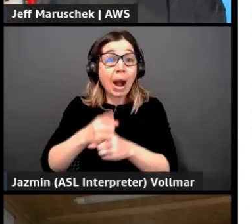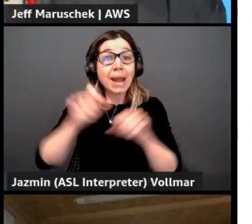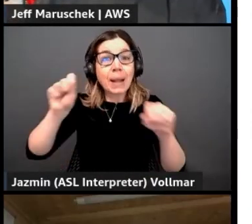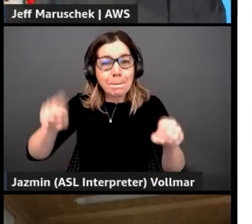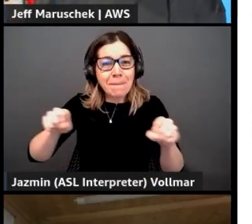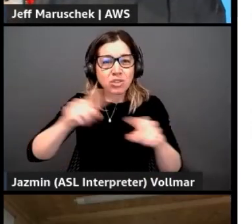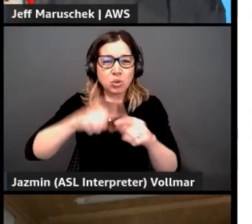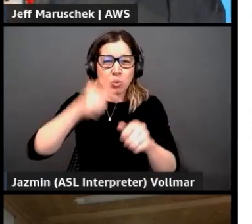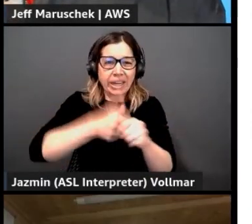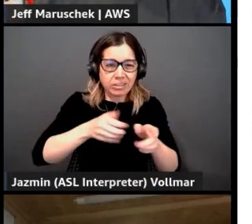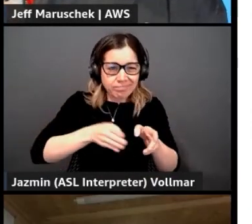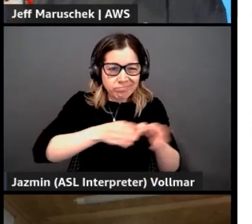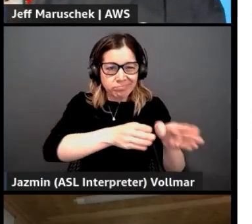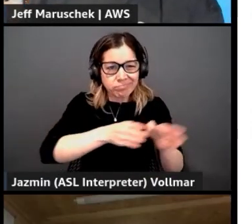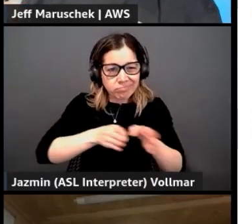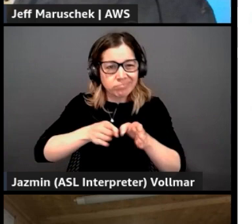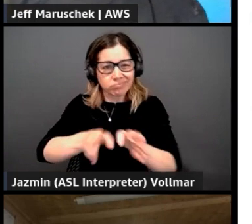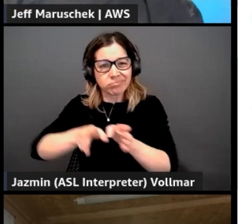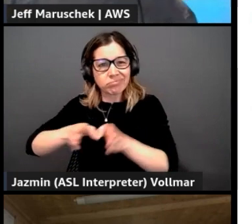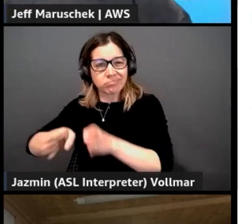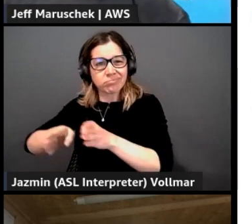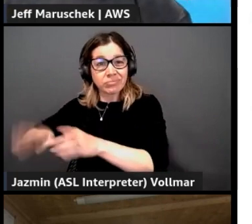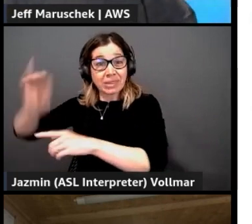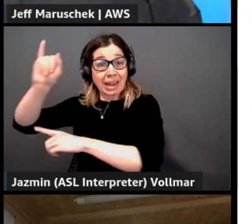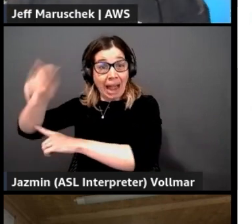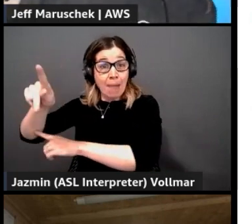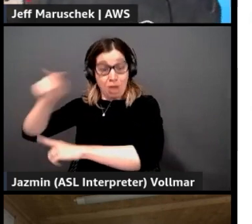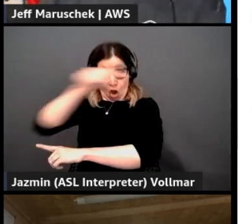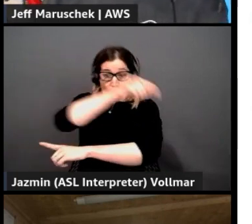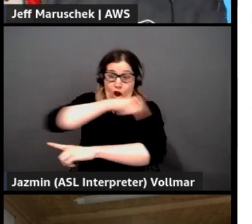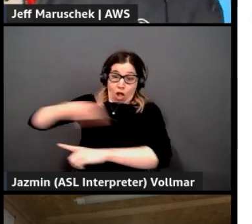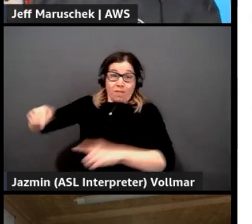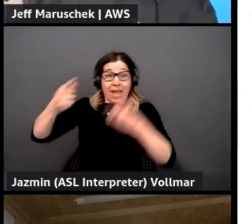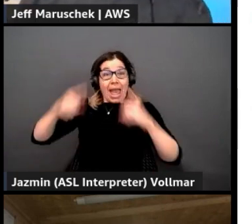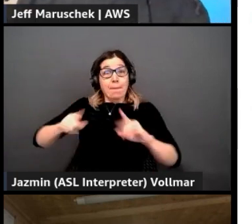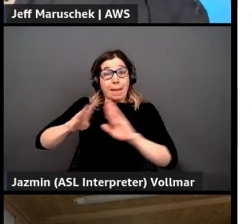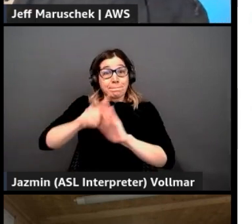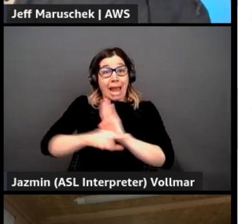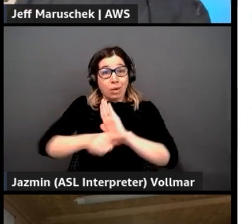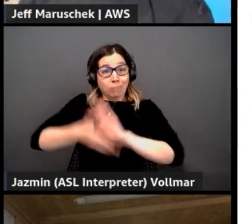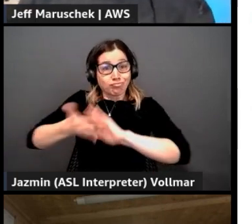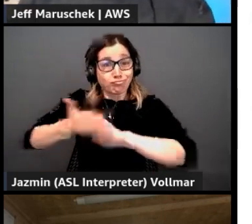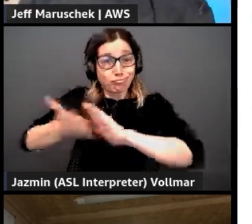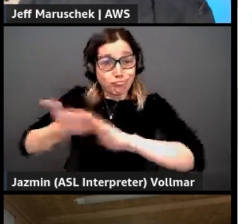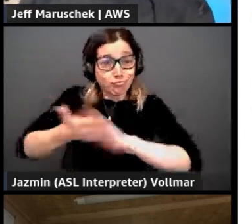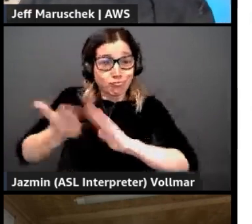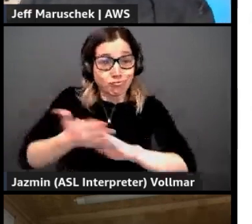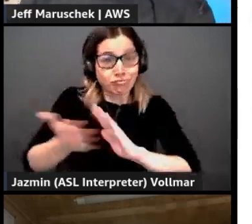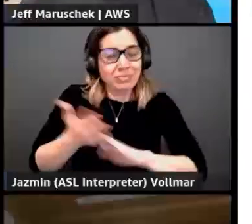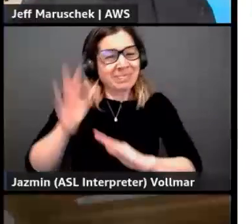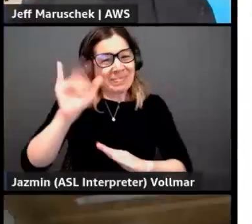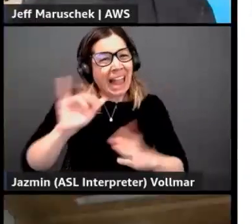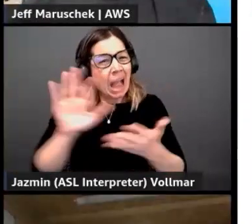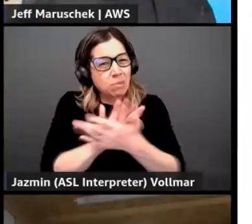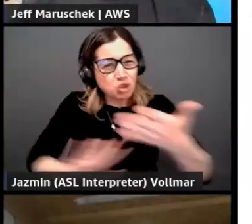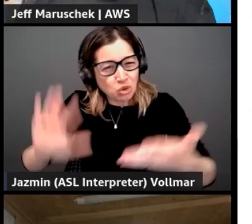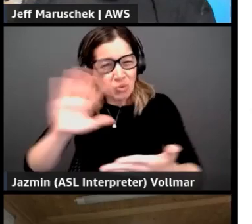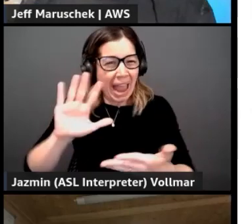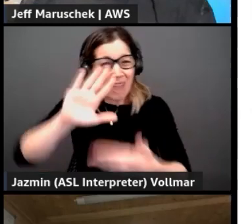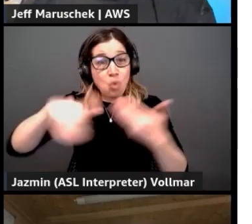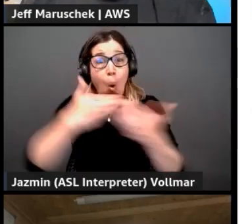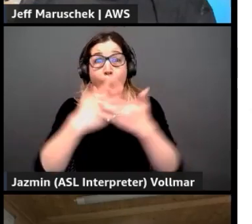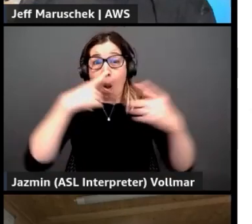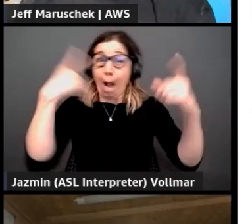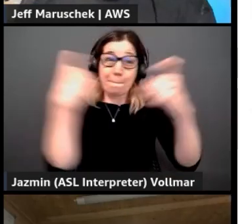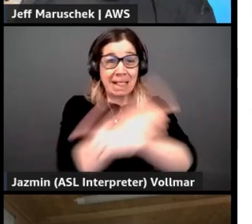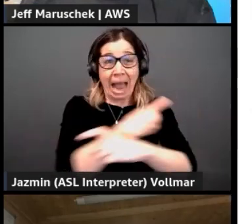So all of that is happening in the background. And that's just done by creating this pool. So it's abstracted away all of that complexity. Okay.